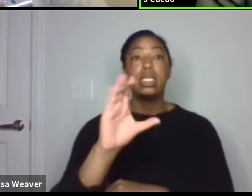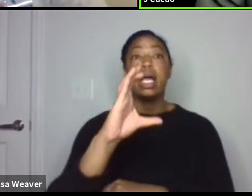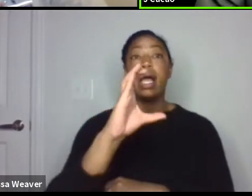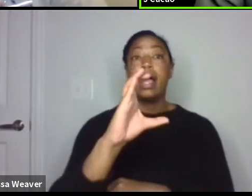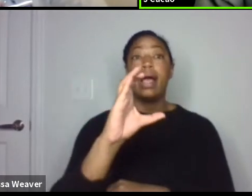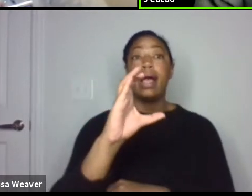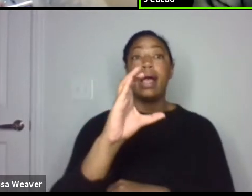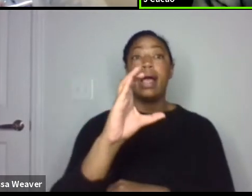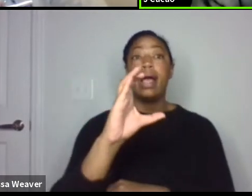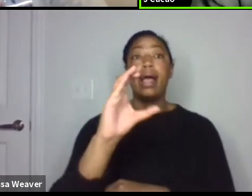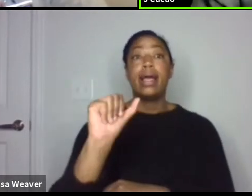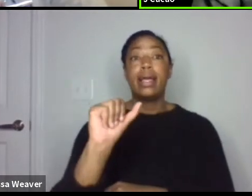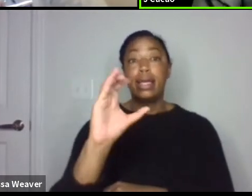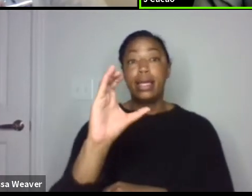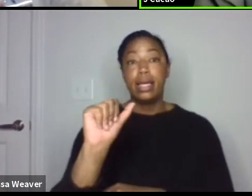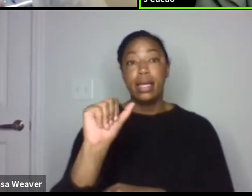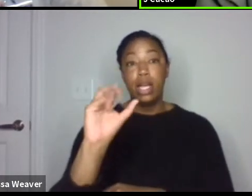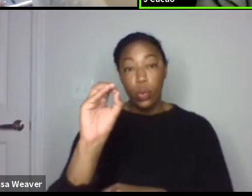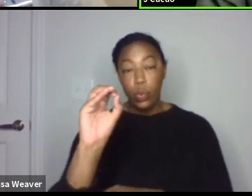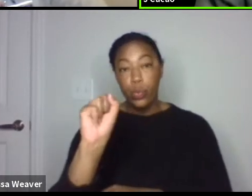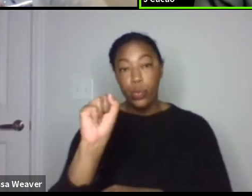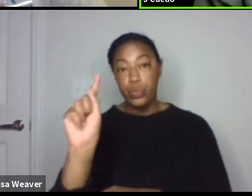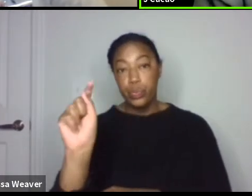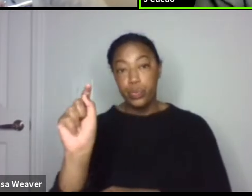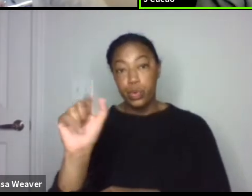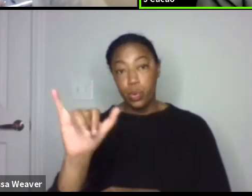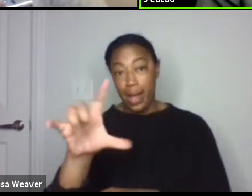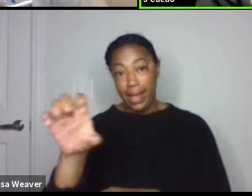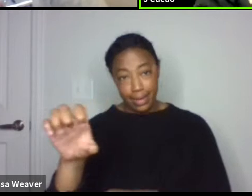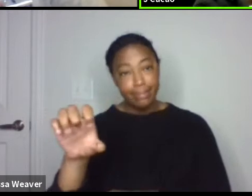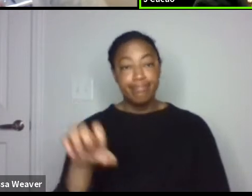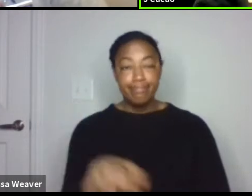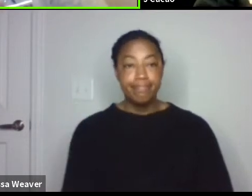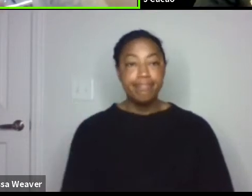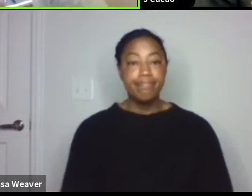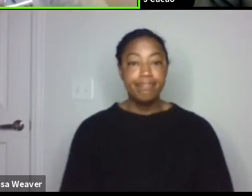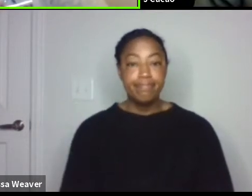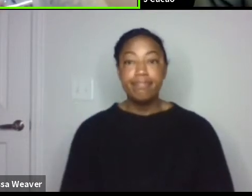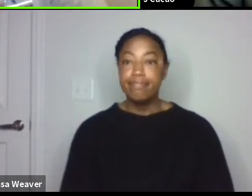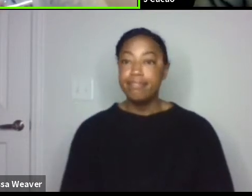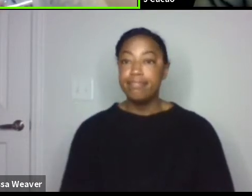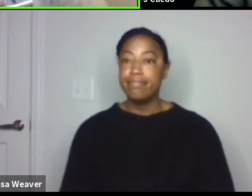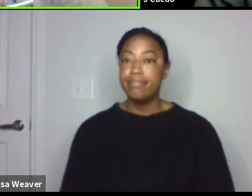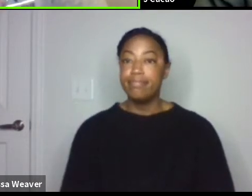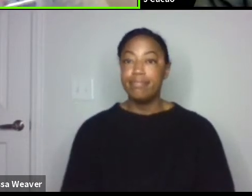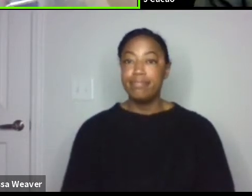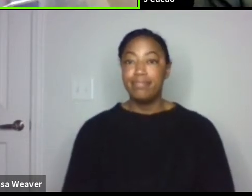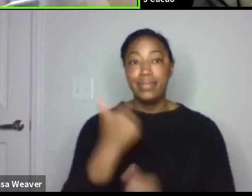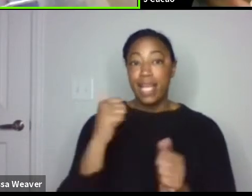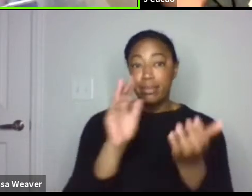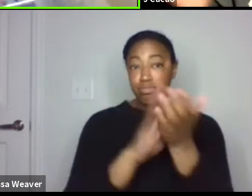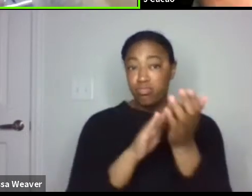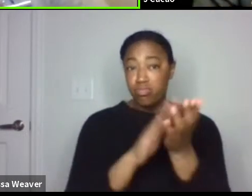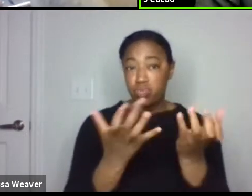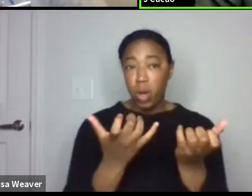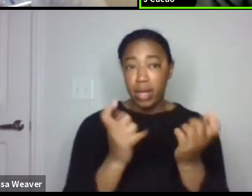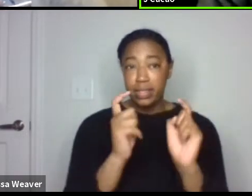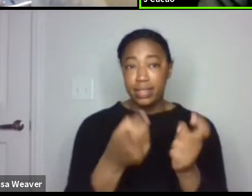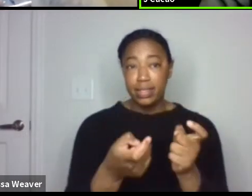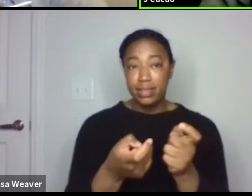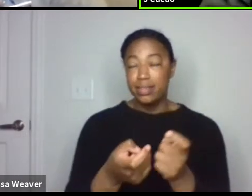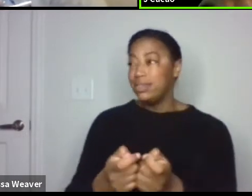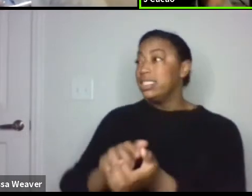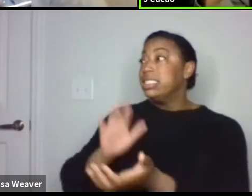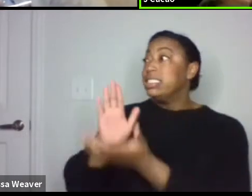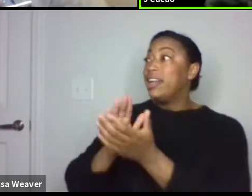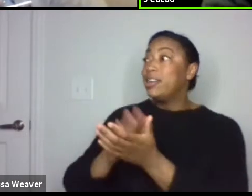Style, CACAO STYLE. You got any shout outs? Shoot, shout out to Big